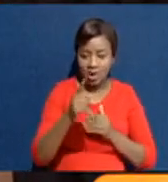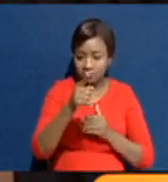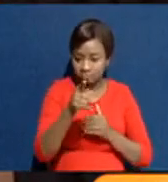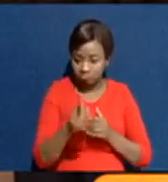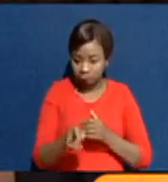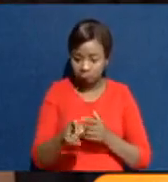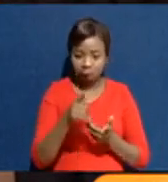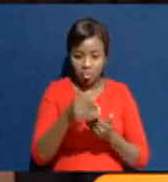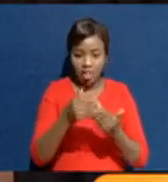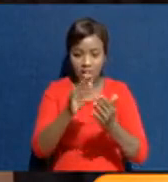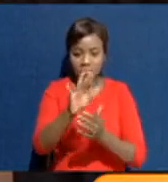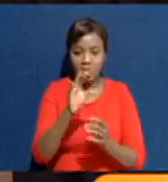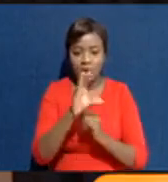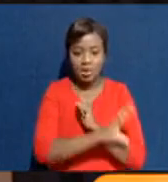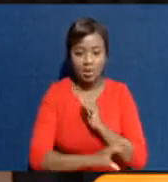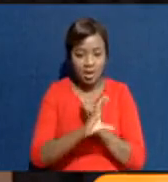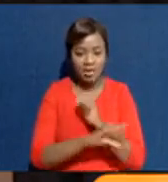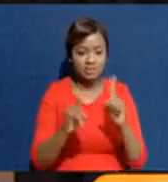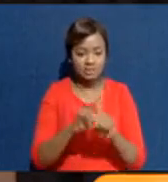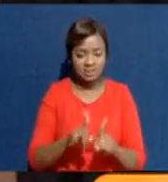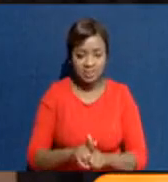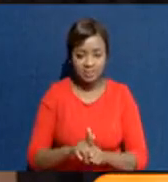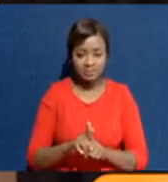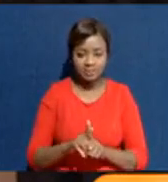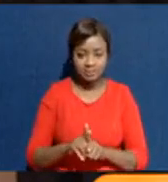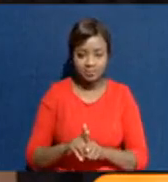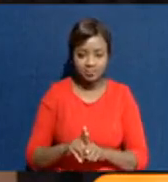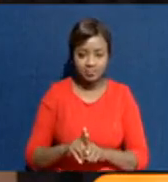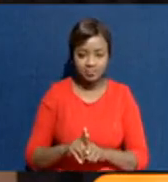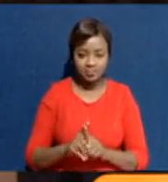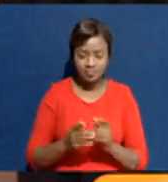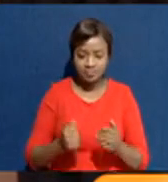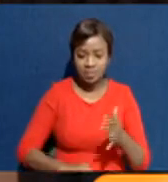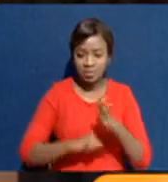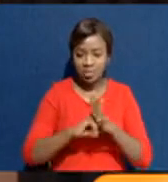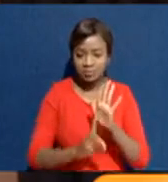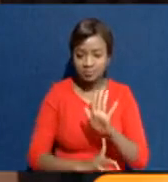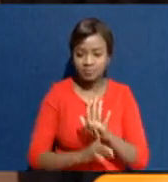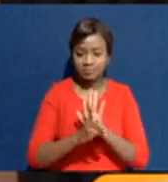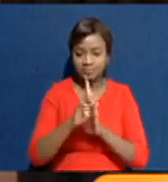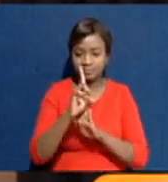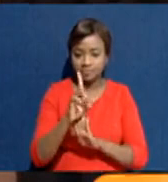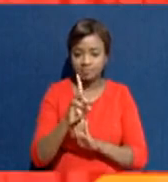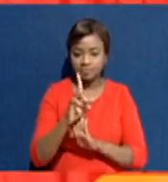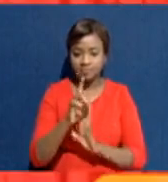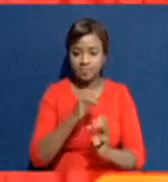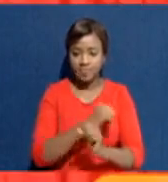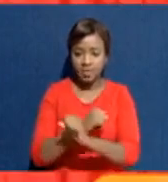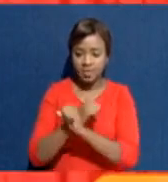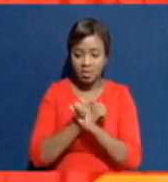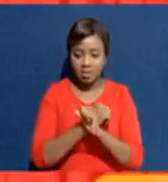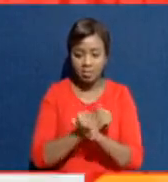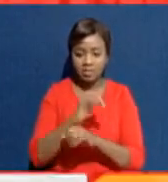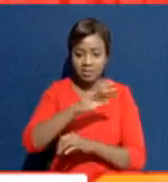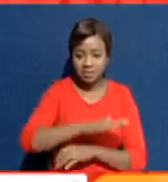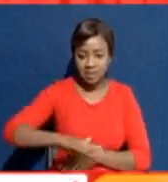will help your country, but I think much more the development of our planet. 45 years